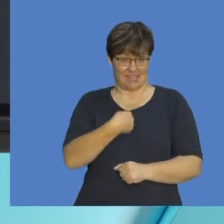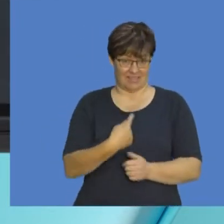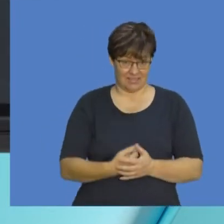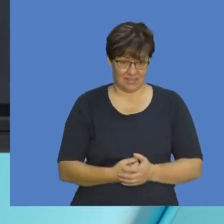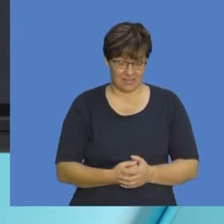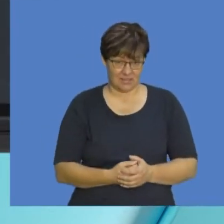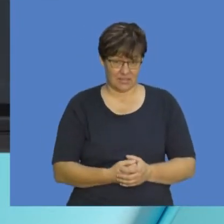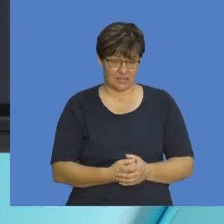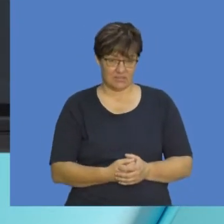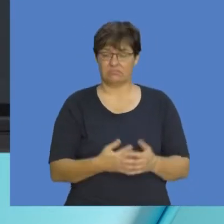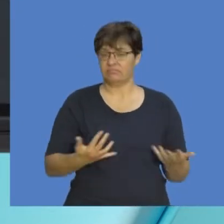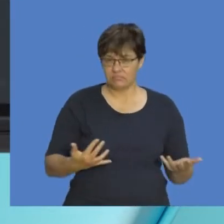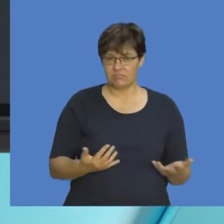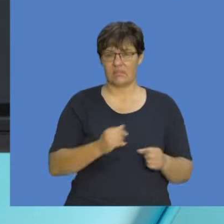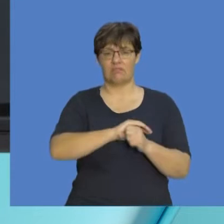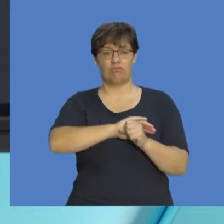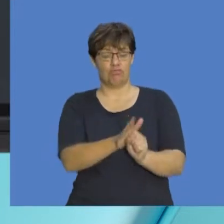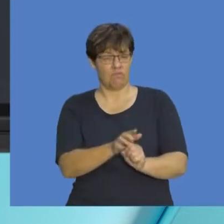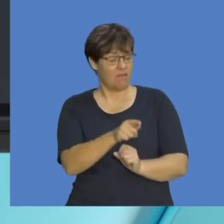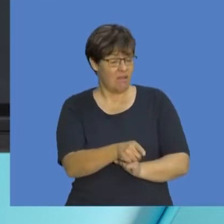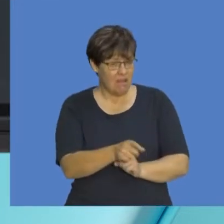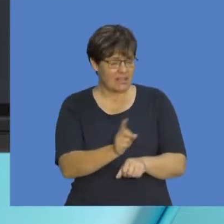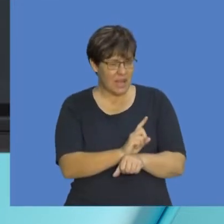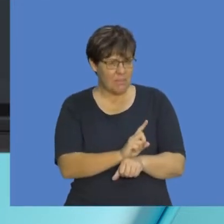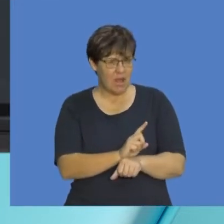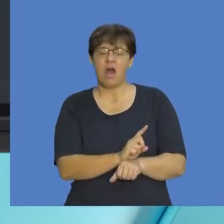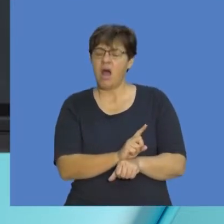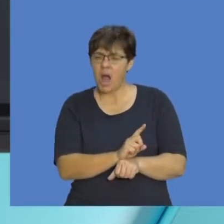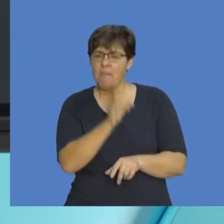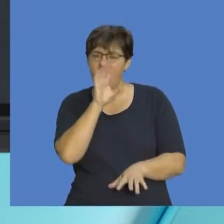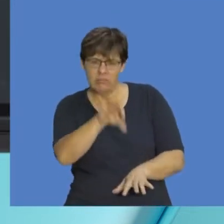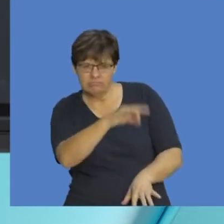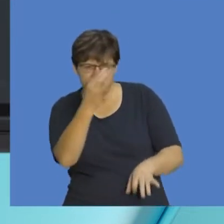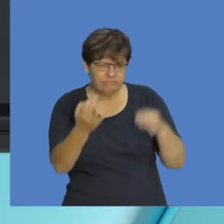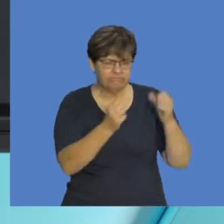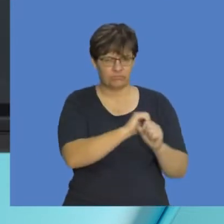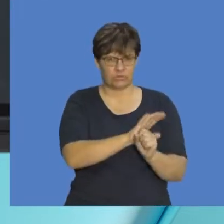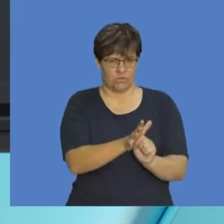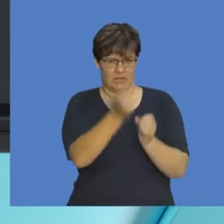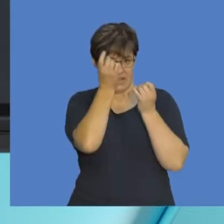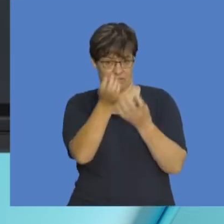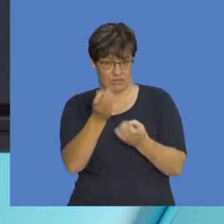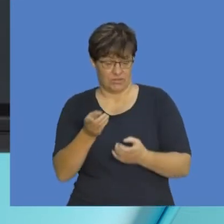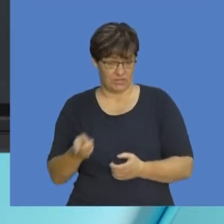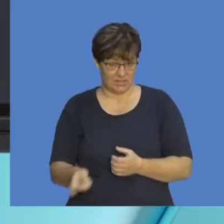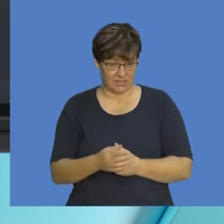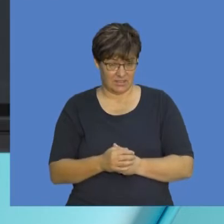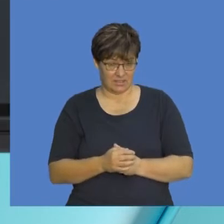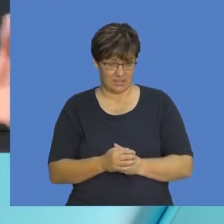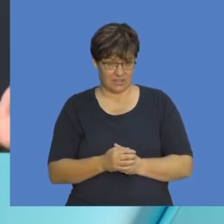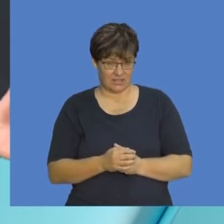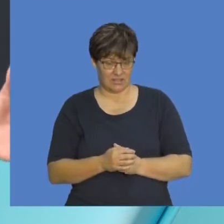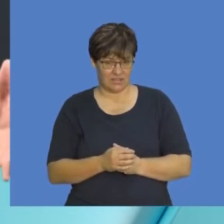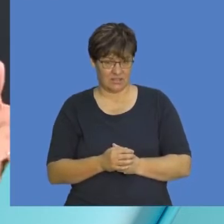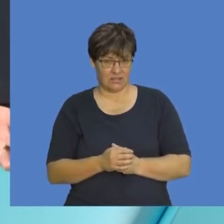mean, even during our pandemic, people are employed to analyze the COVID data, and they'll give